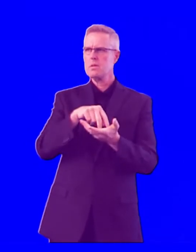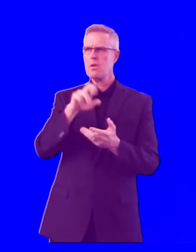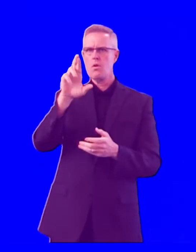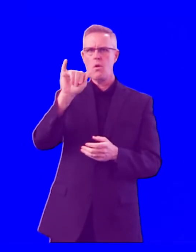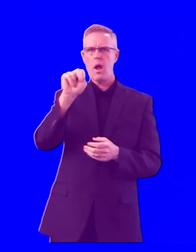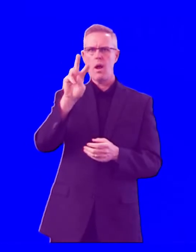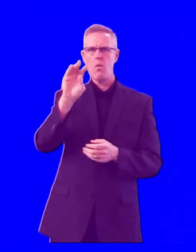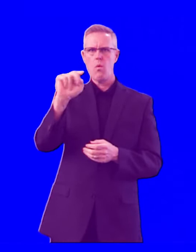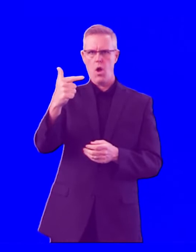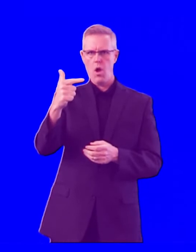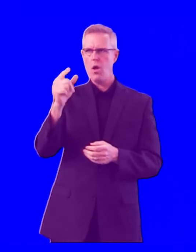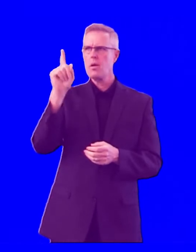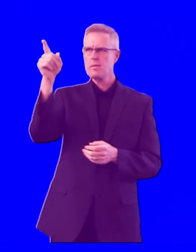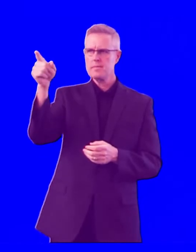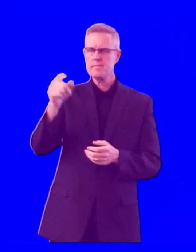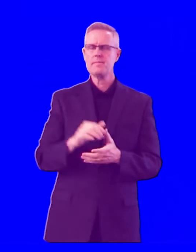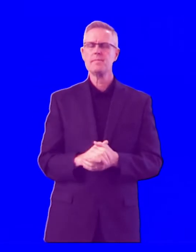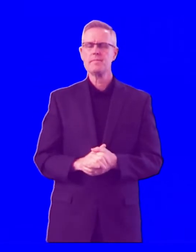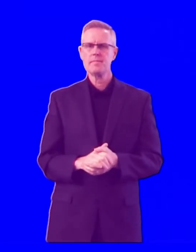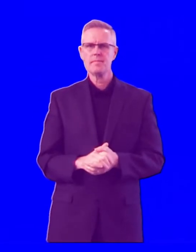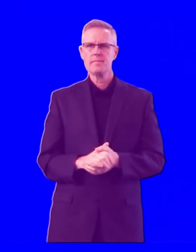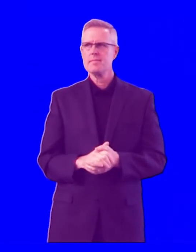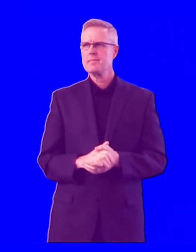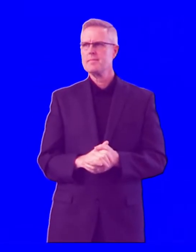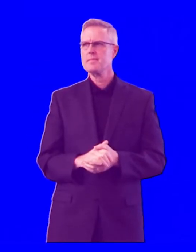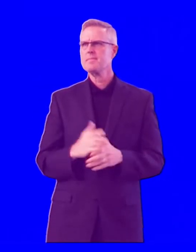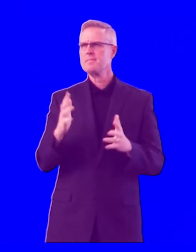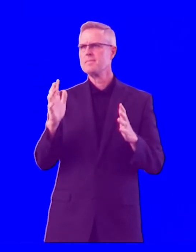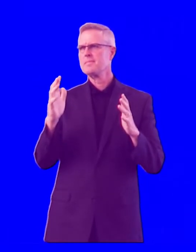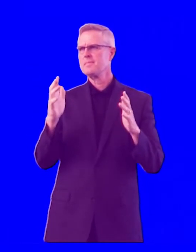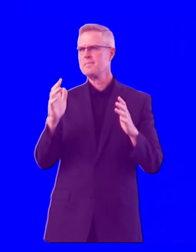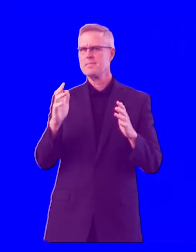Ryan Wong, also at the back. So we can.